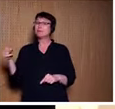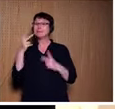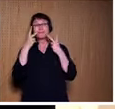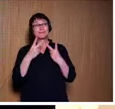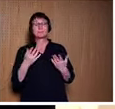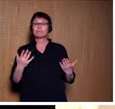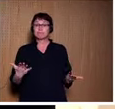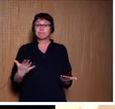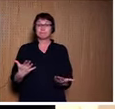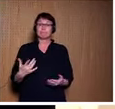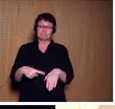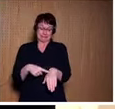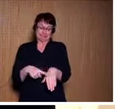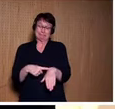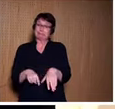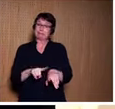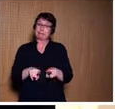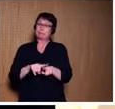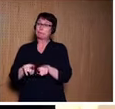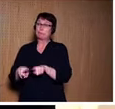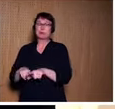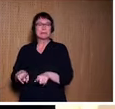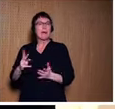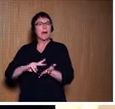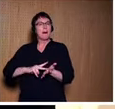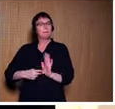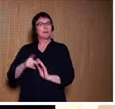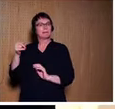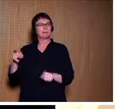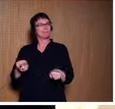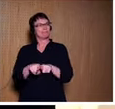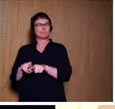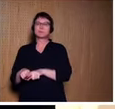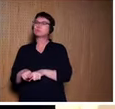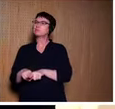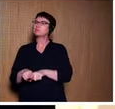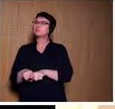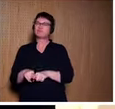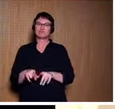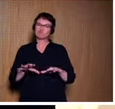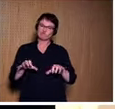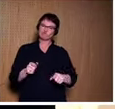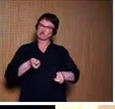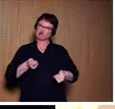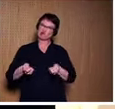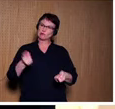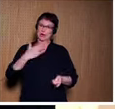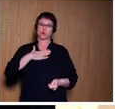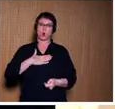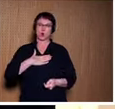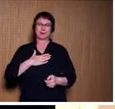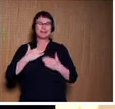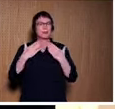colonial power relations. So let's nip the idea in the bud that the idea of the